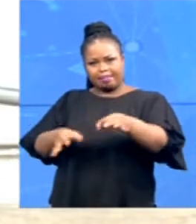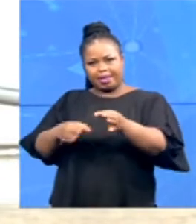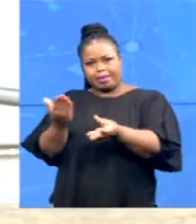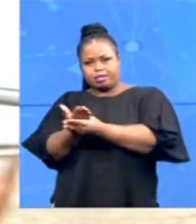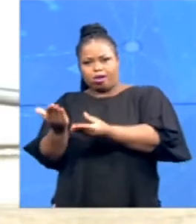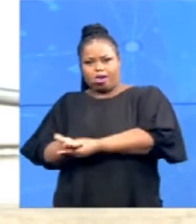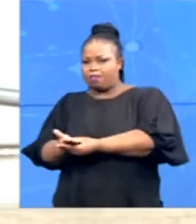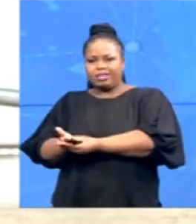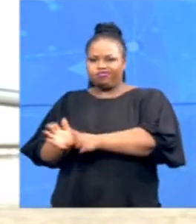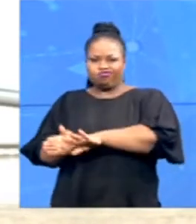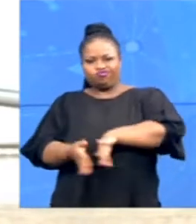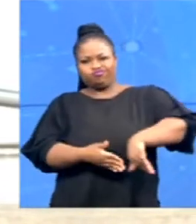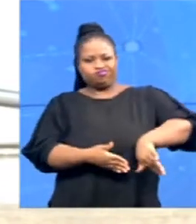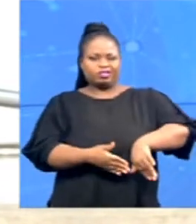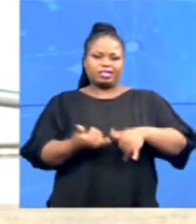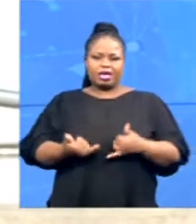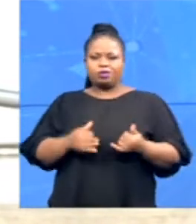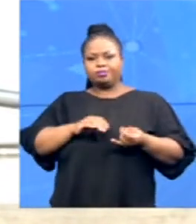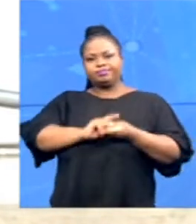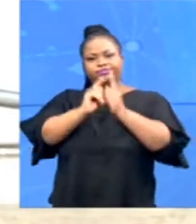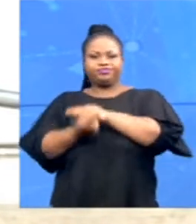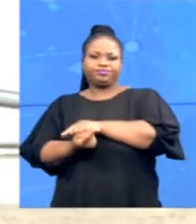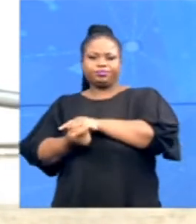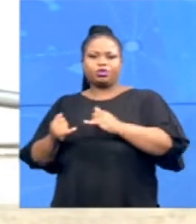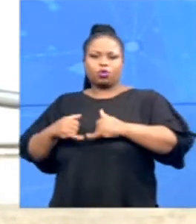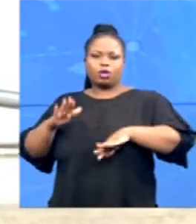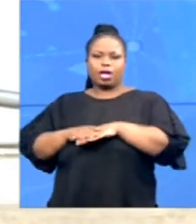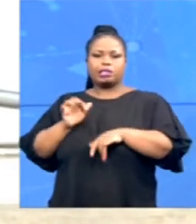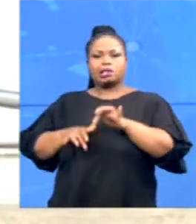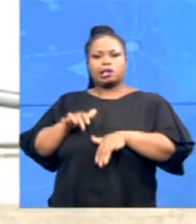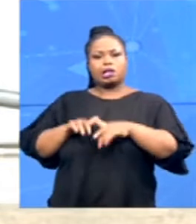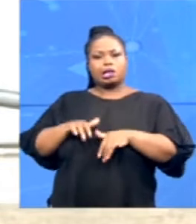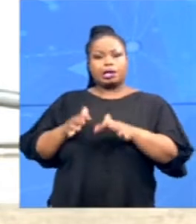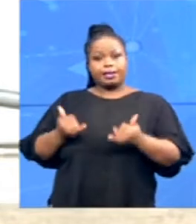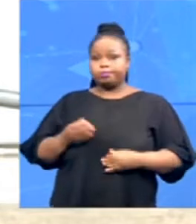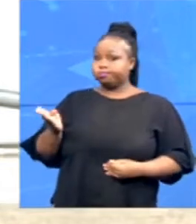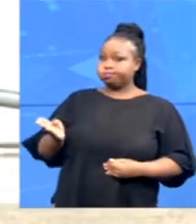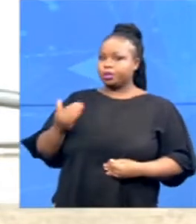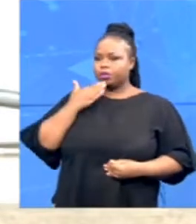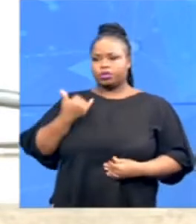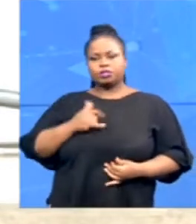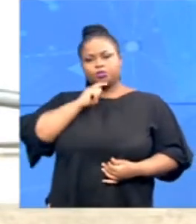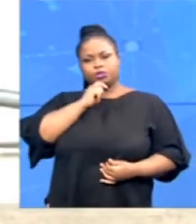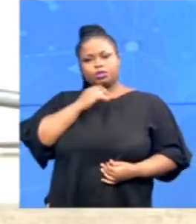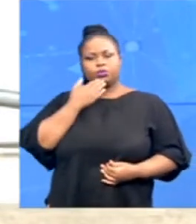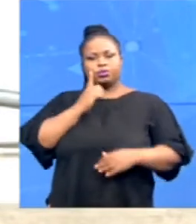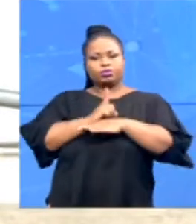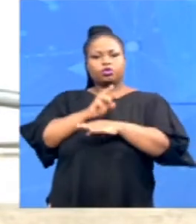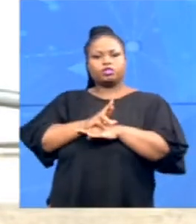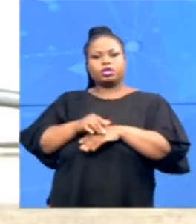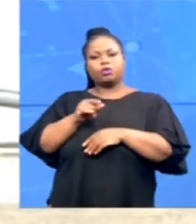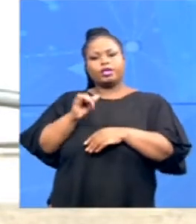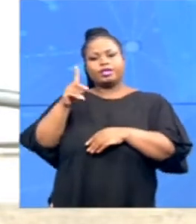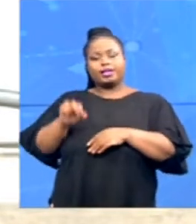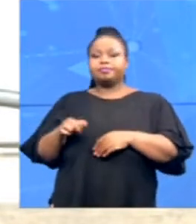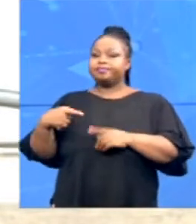to make sure they keep up with the digital age. And we're joined this morning by Dr. Wagner, who's the HOD of the Department of Health. Tell